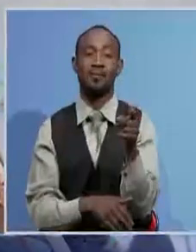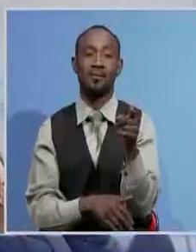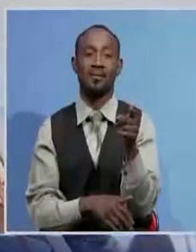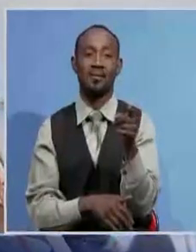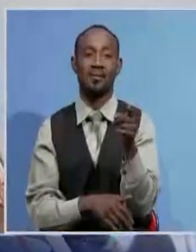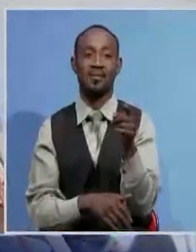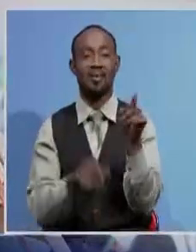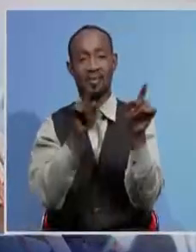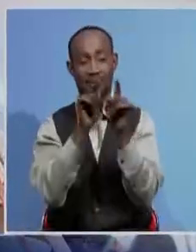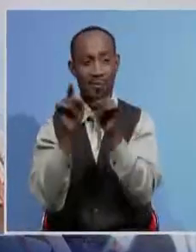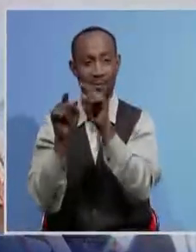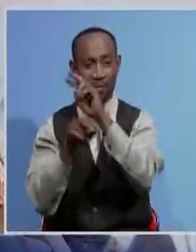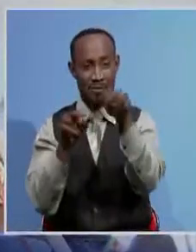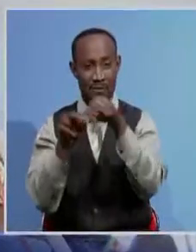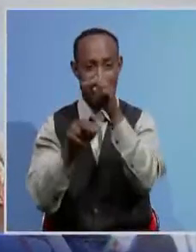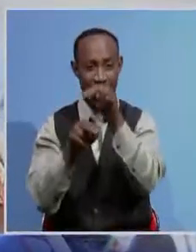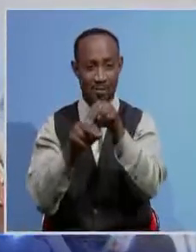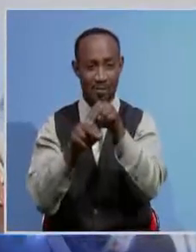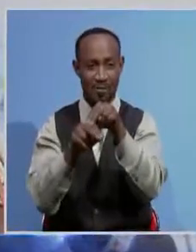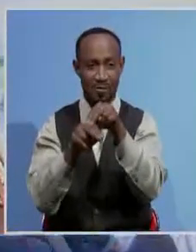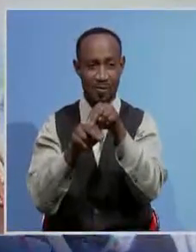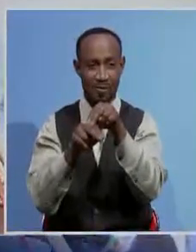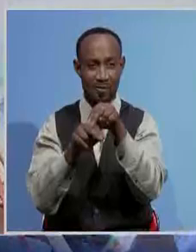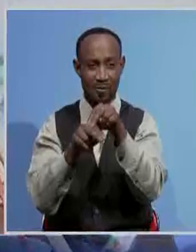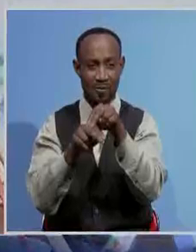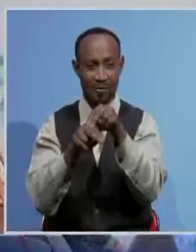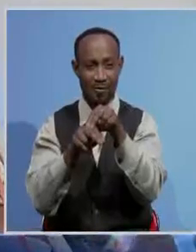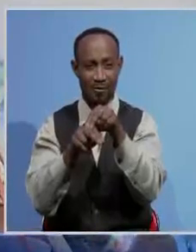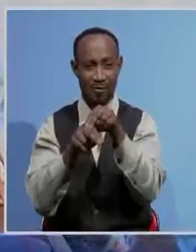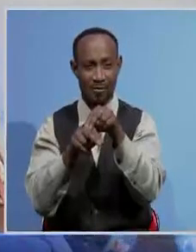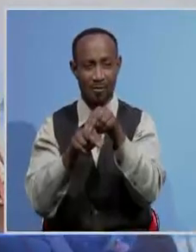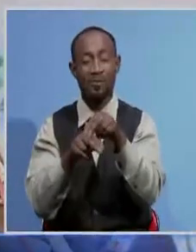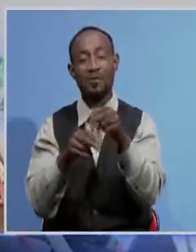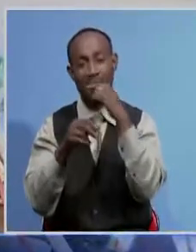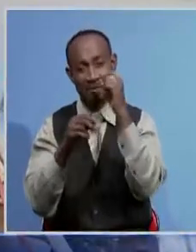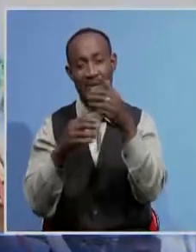As a nation, what did they see? Let us therefore not lose this respect